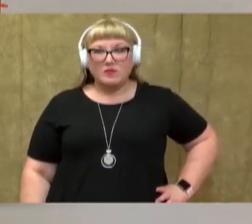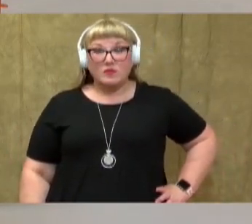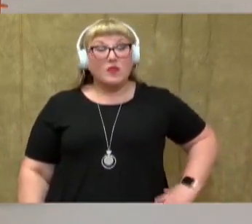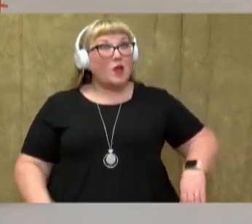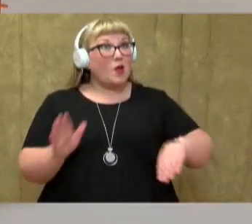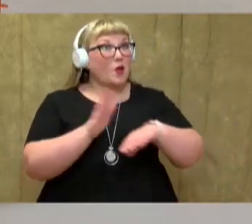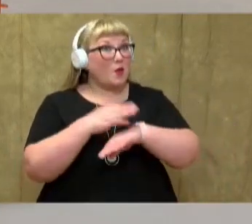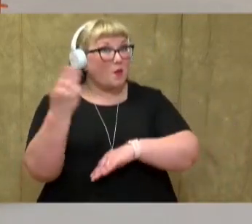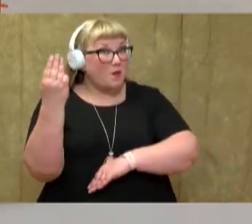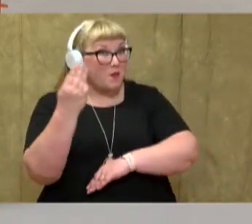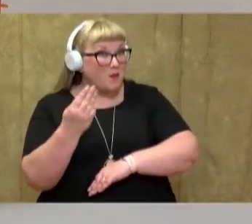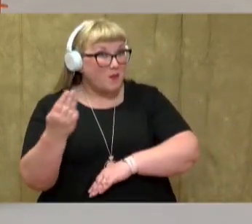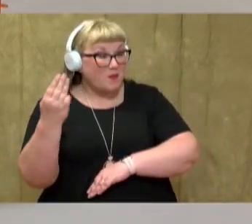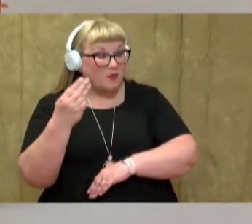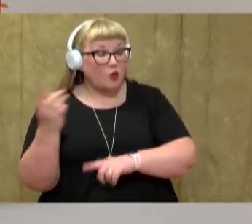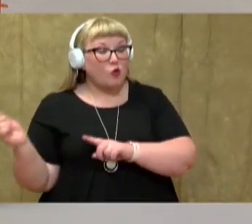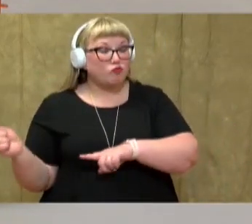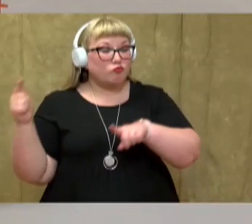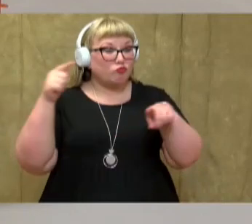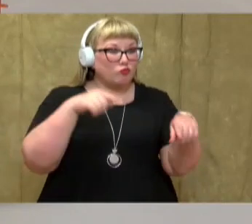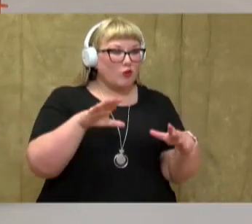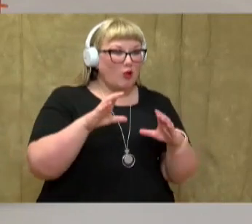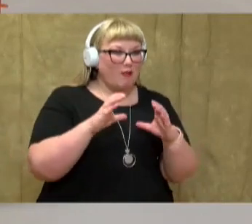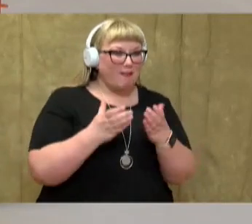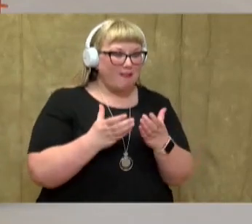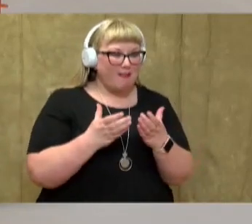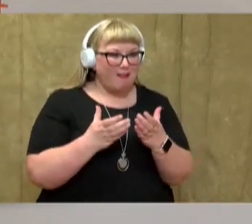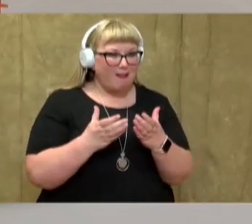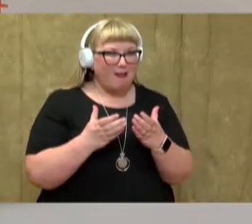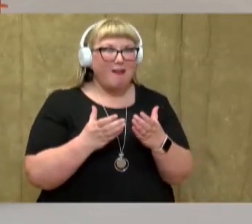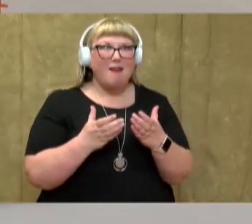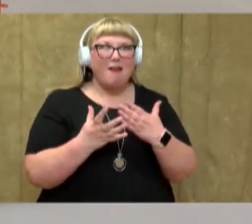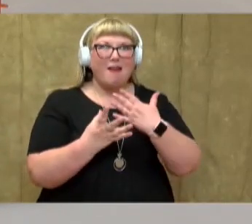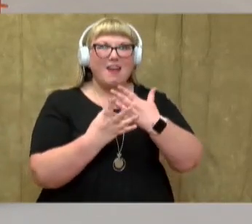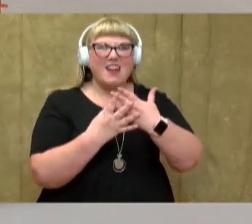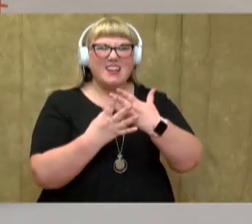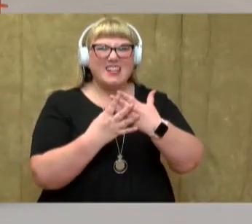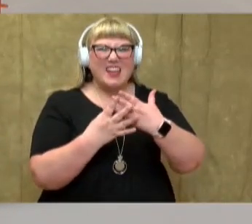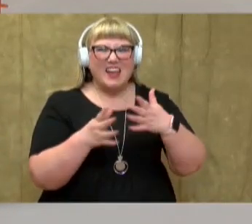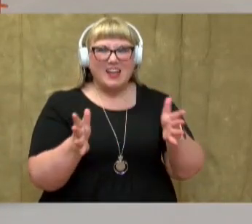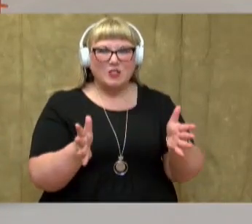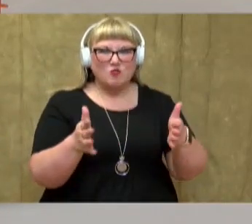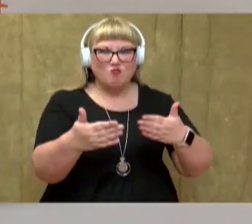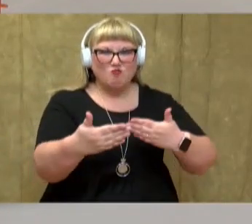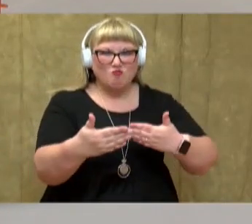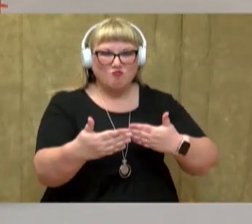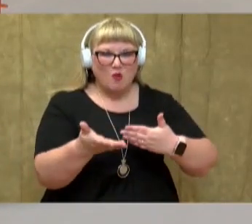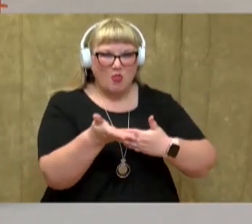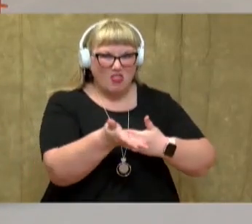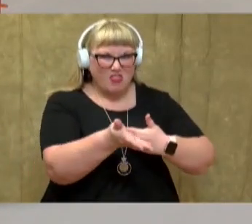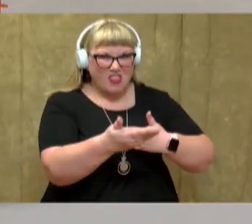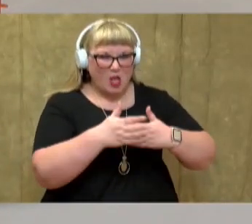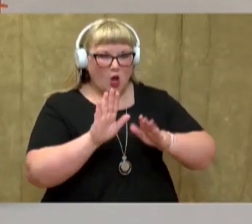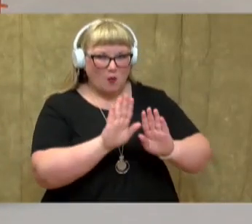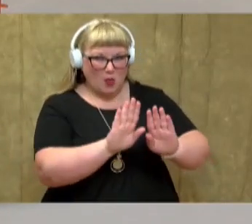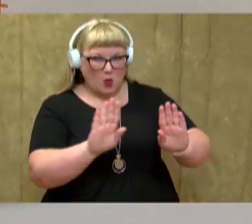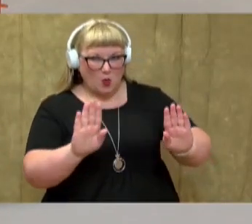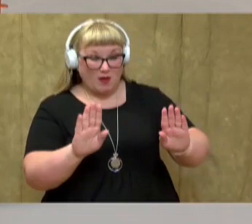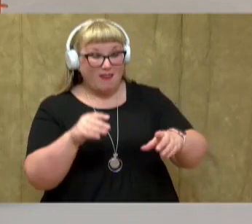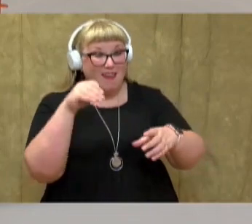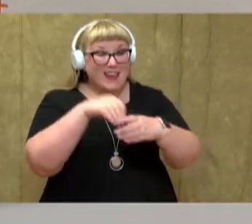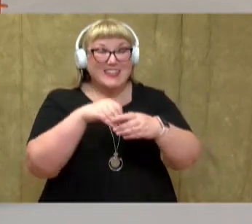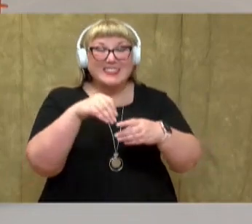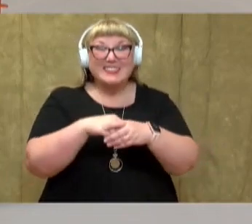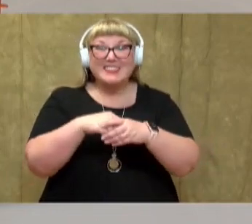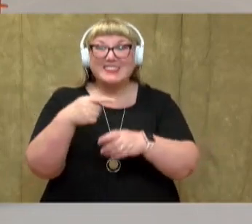On Monday, we come to school. A cage is by the wall. Inside it is a guinea